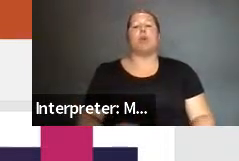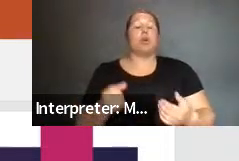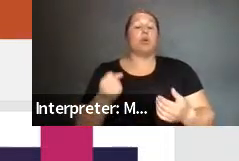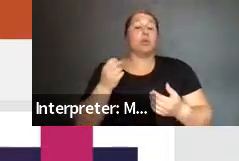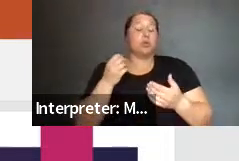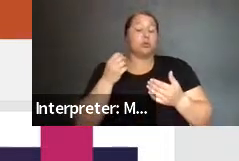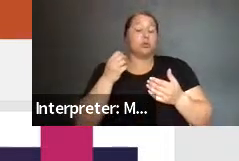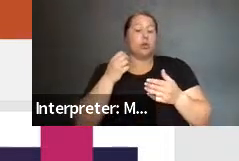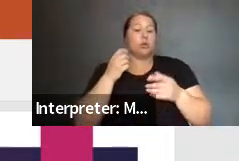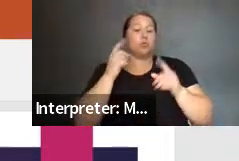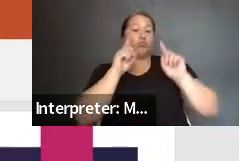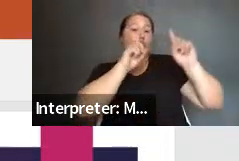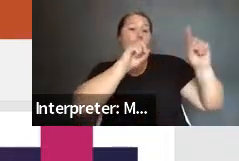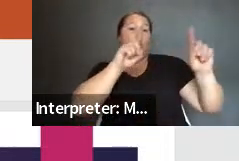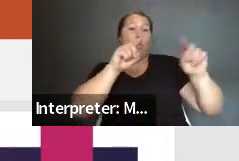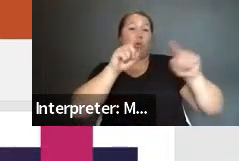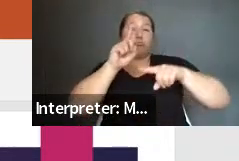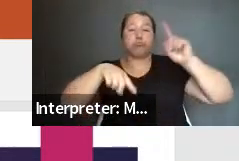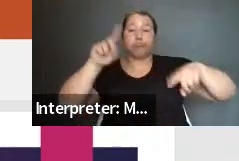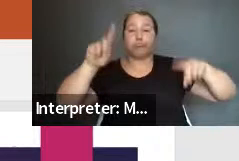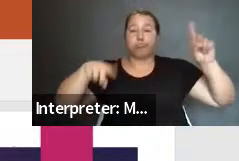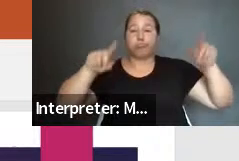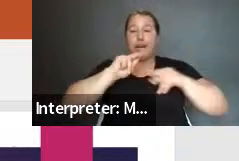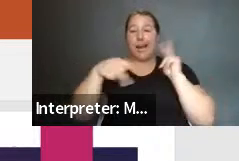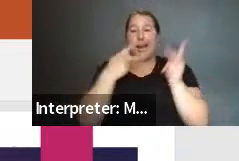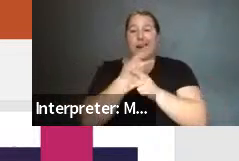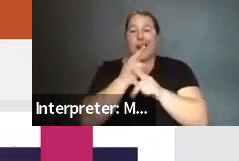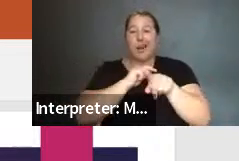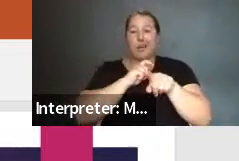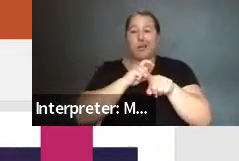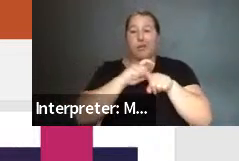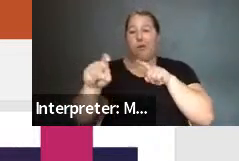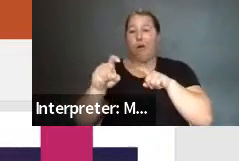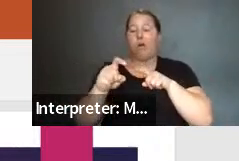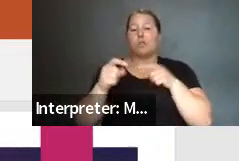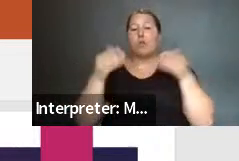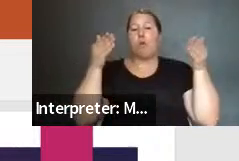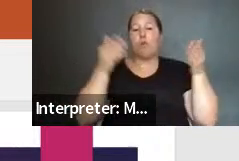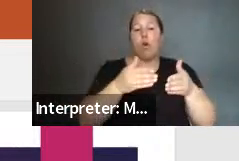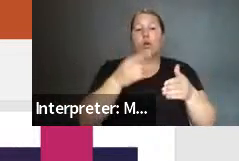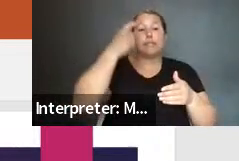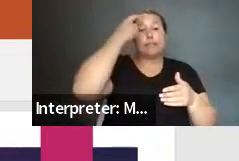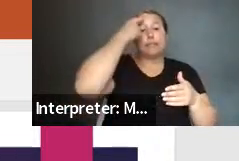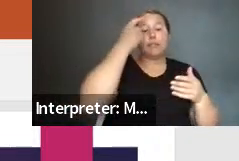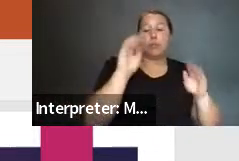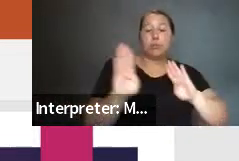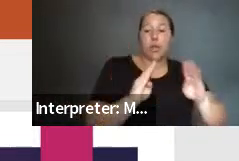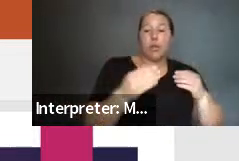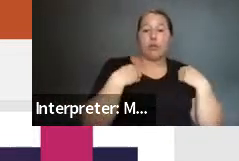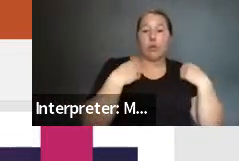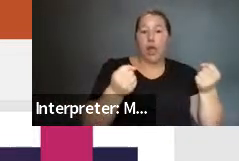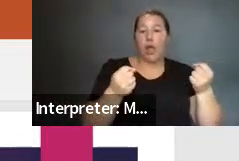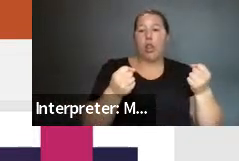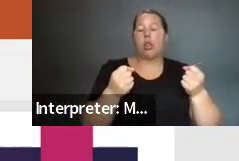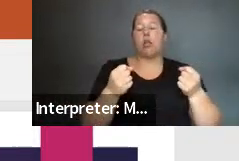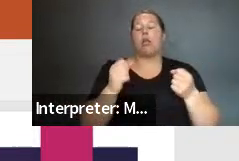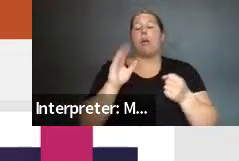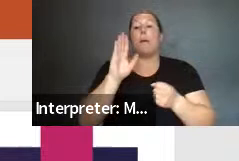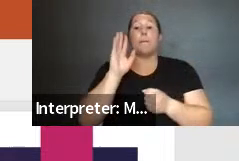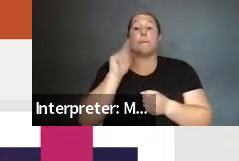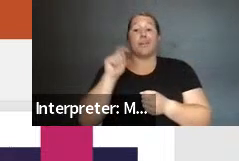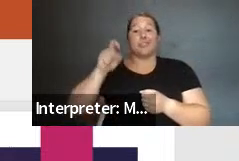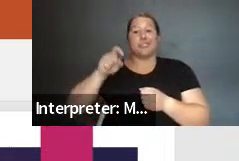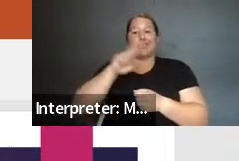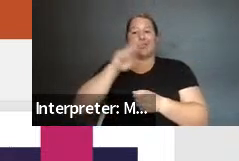calls. As you all know, it started with a focus of mental and behavioral health. Because of the needs of the residents in the Rochester